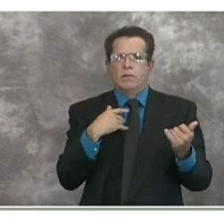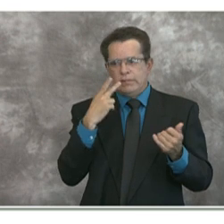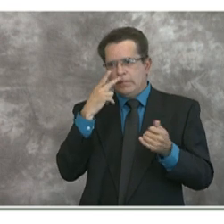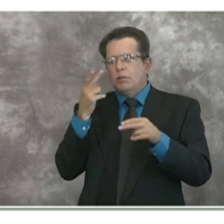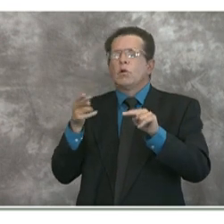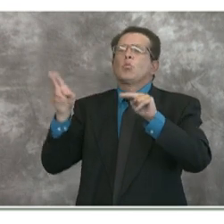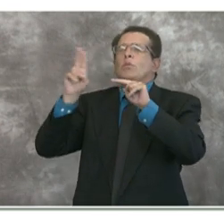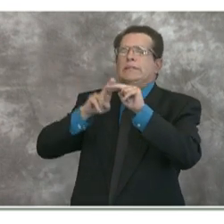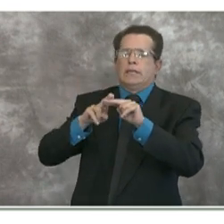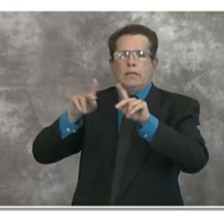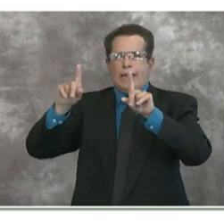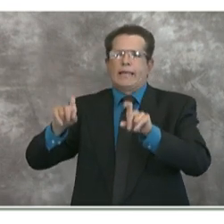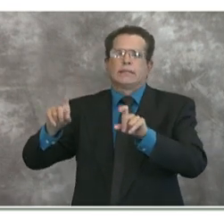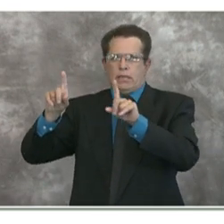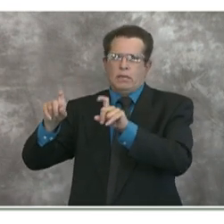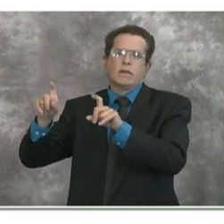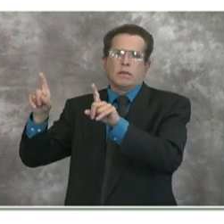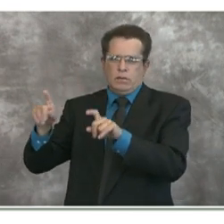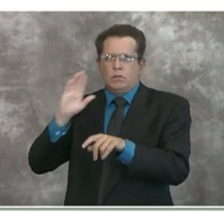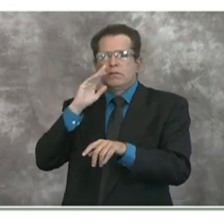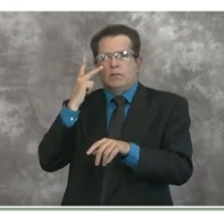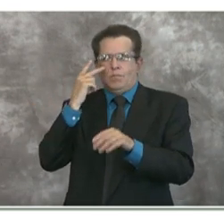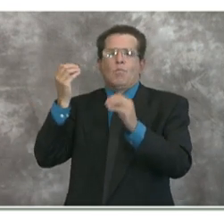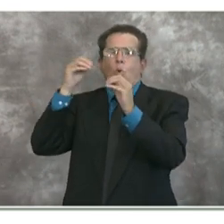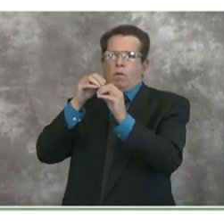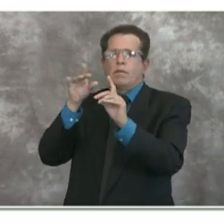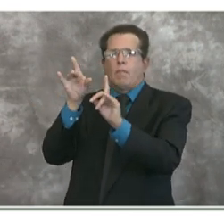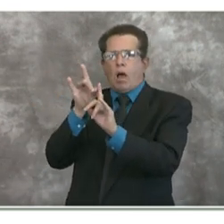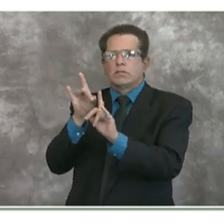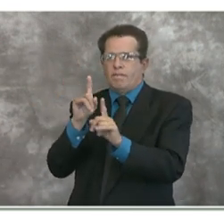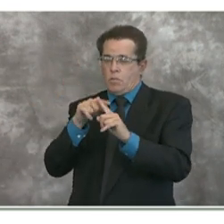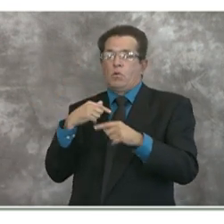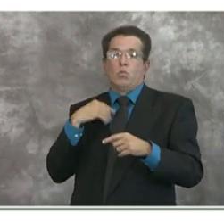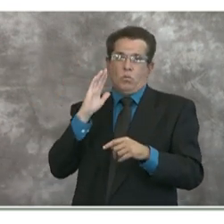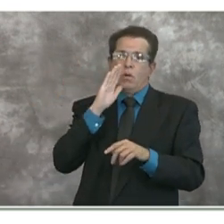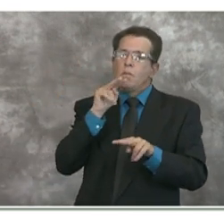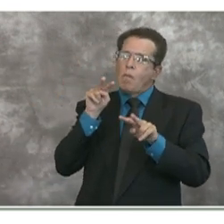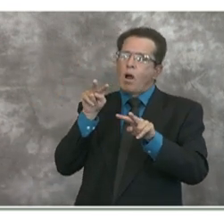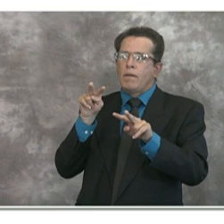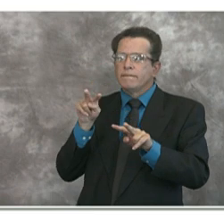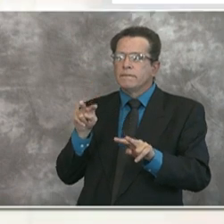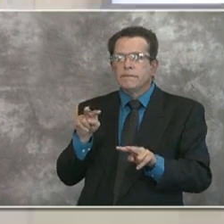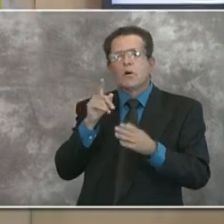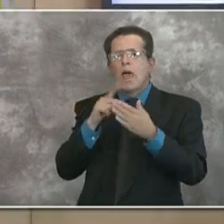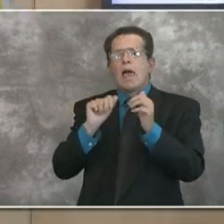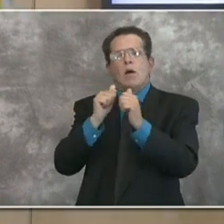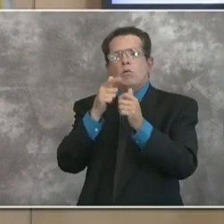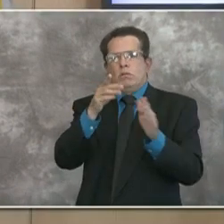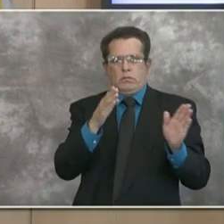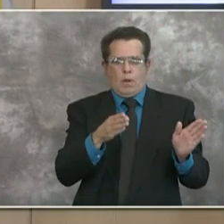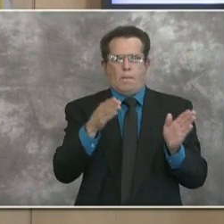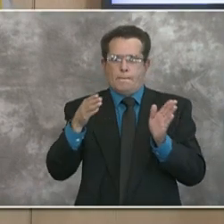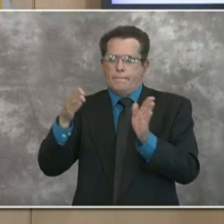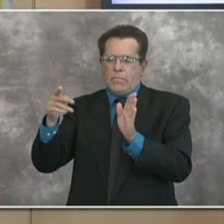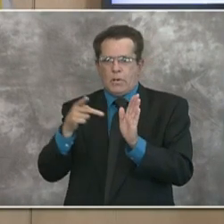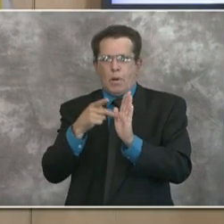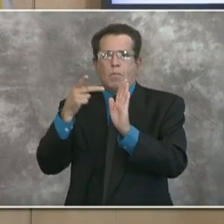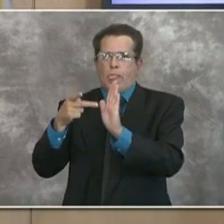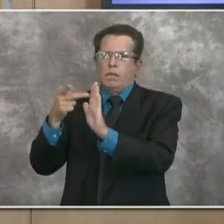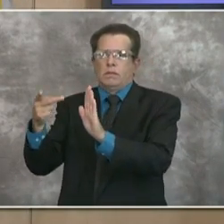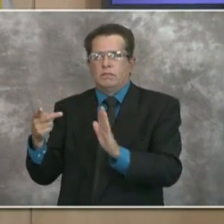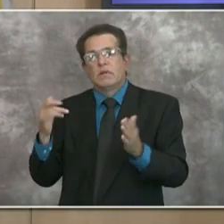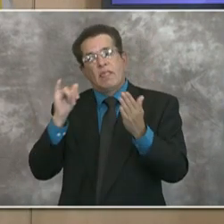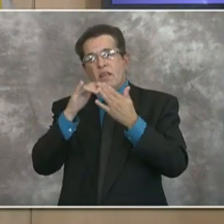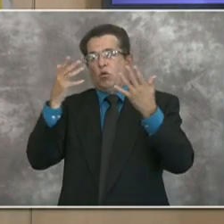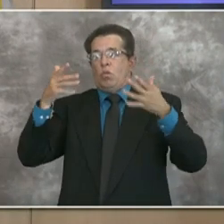increase in testing. We are going to see an increase in positives, but we do closely monitor and watch the doubling rates of hospitalizations and deaths. That